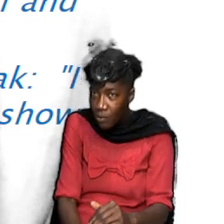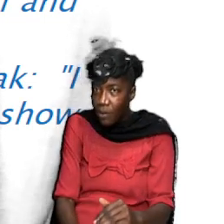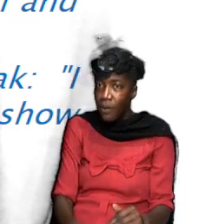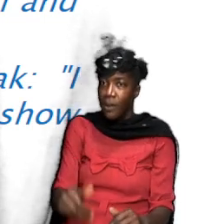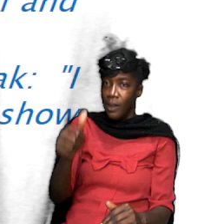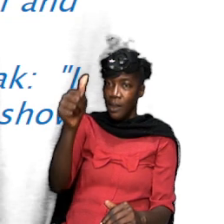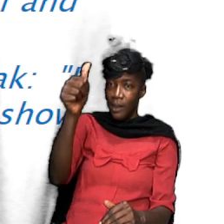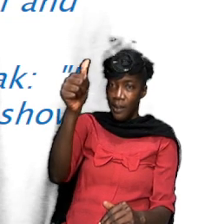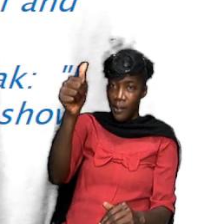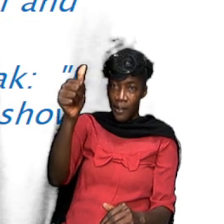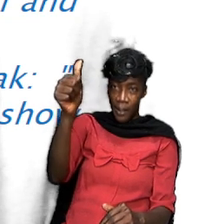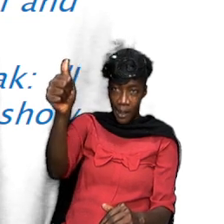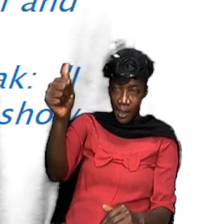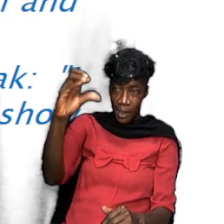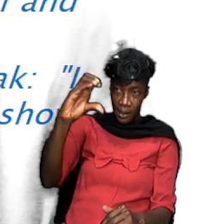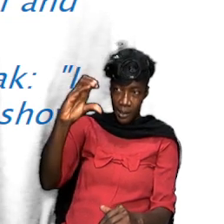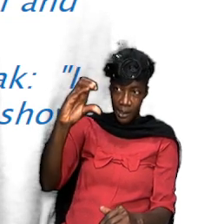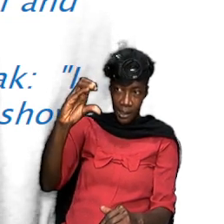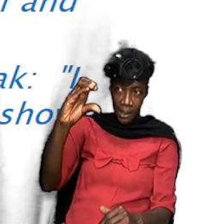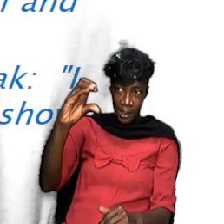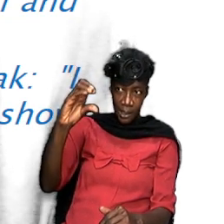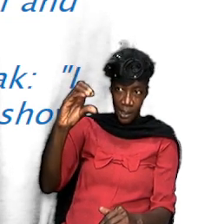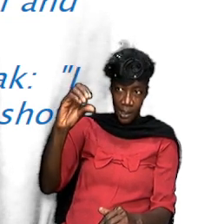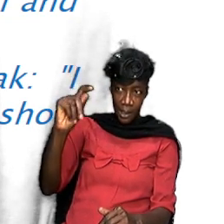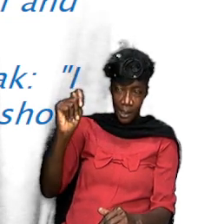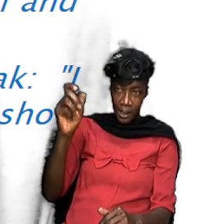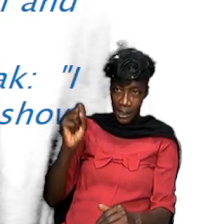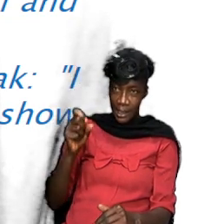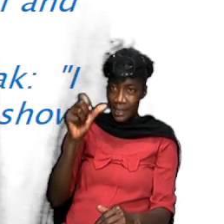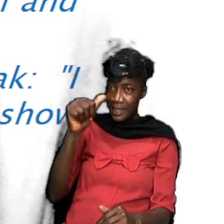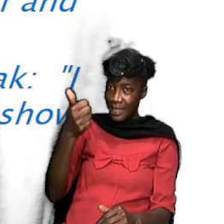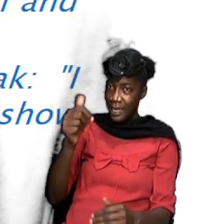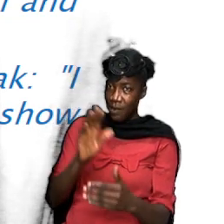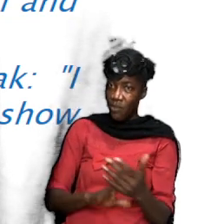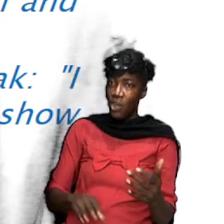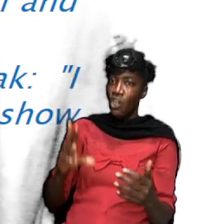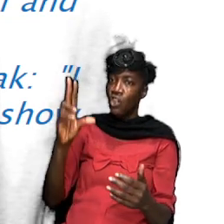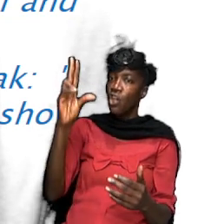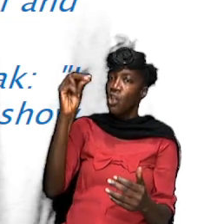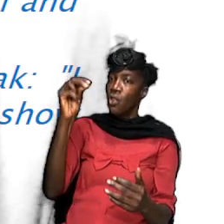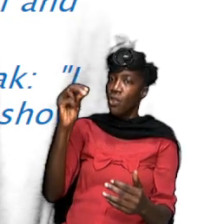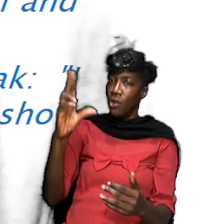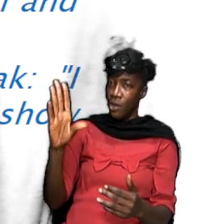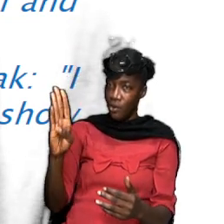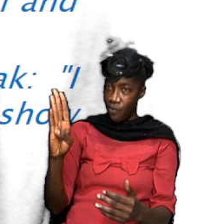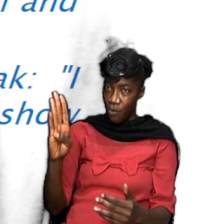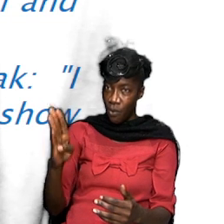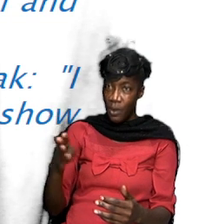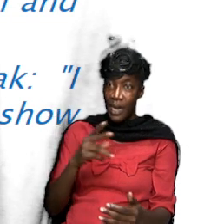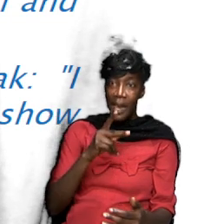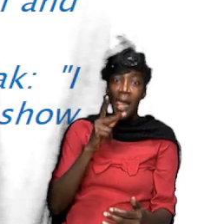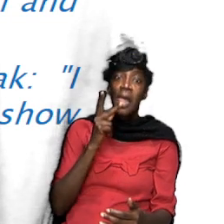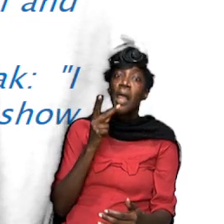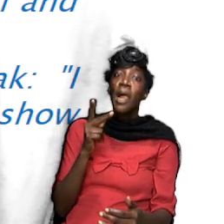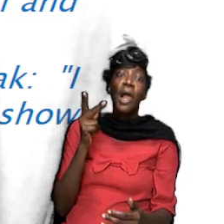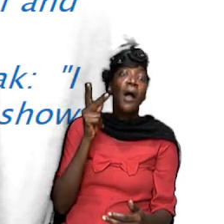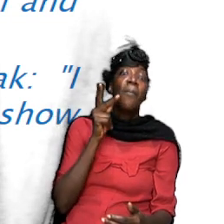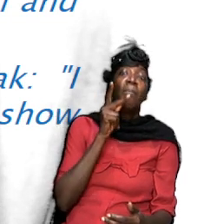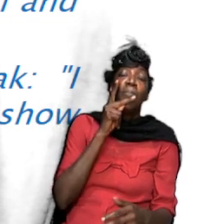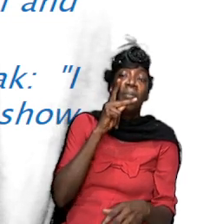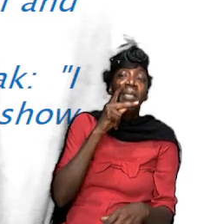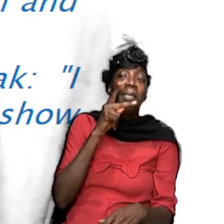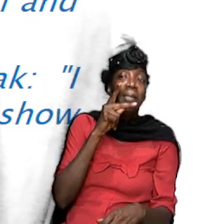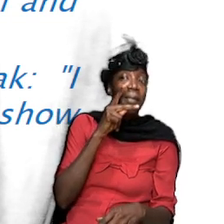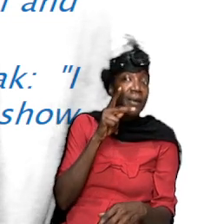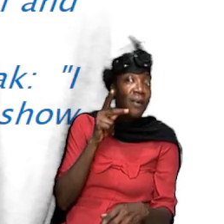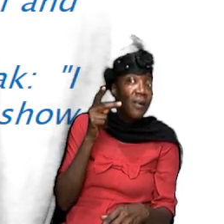10, verse 34. Then Peter began to speak. I now truly understand that